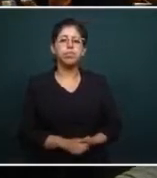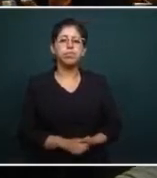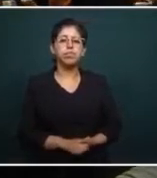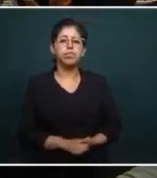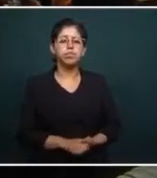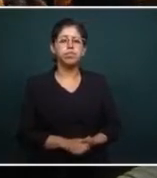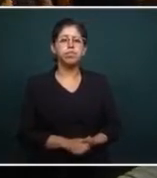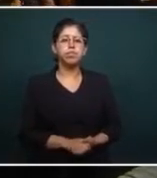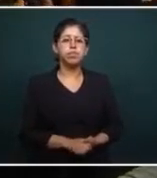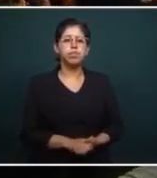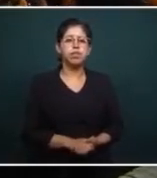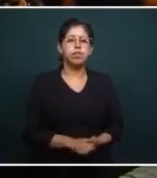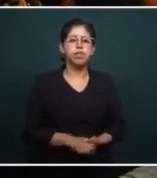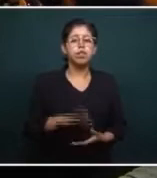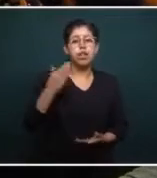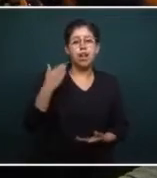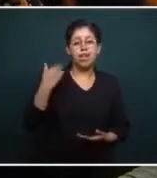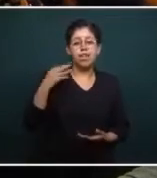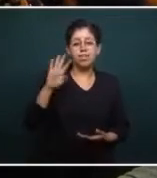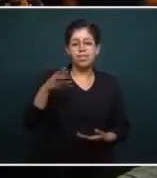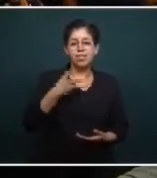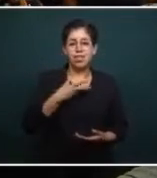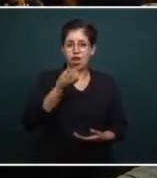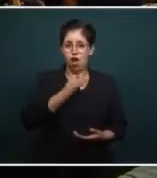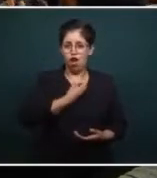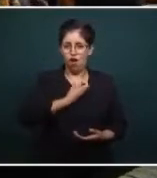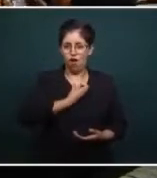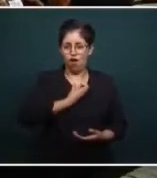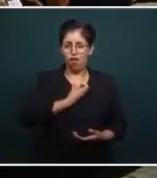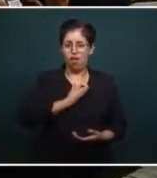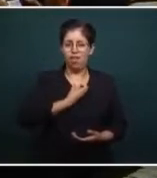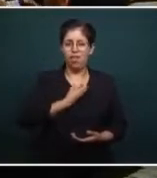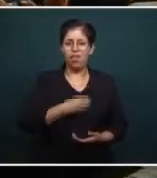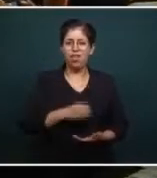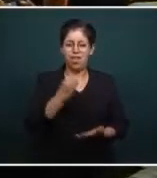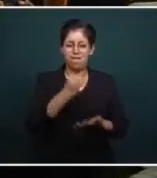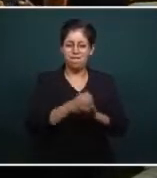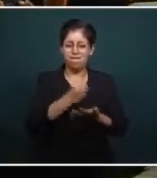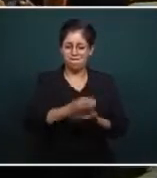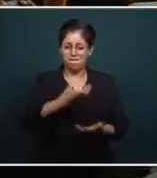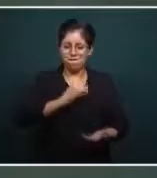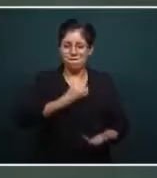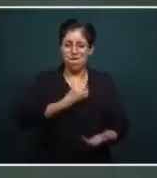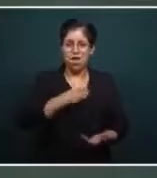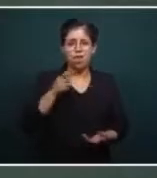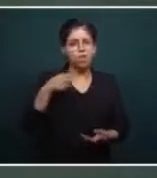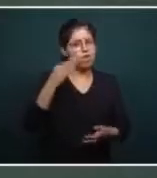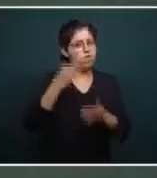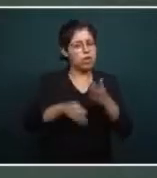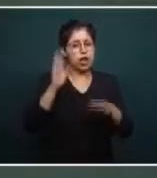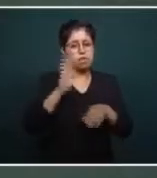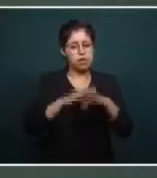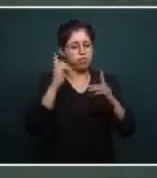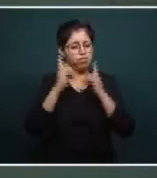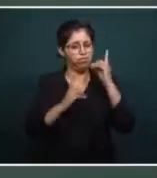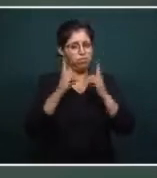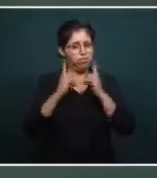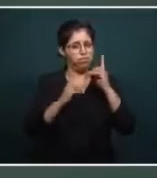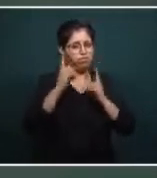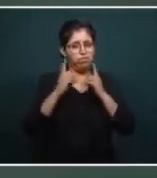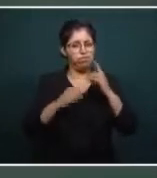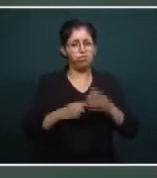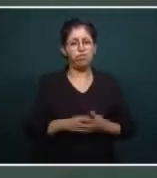bajamos We've en oro, lowered in order, pero but faltan but otras there's more